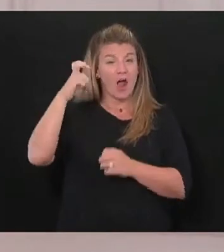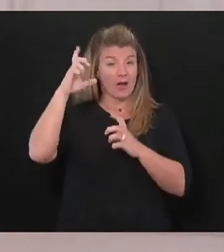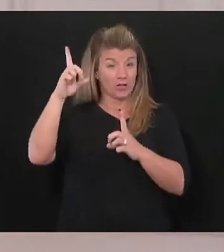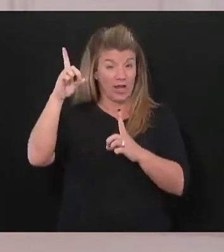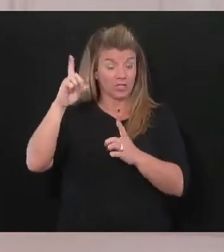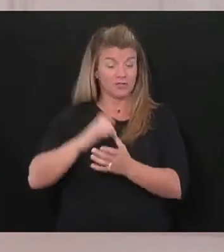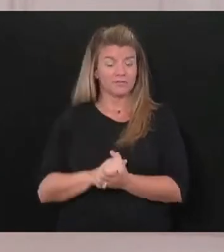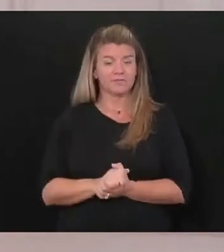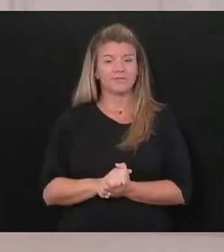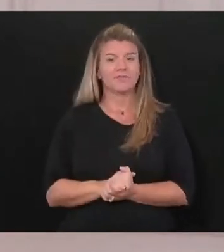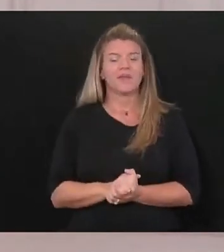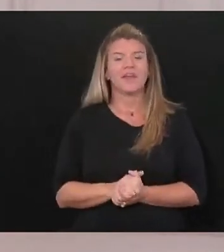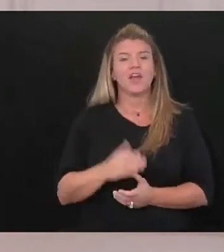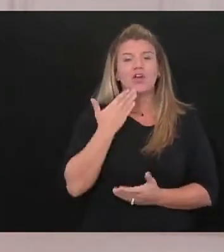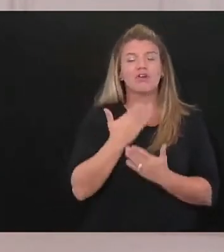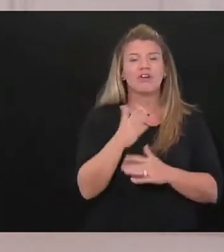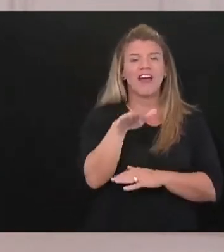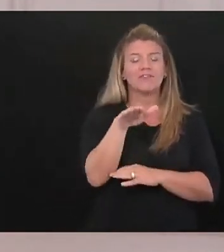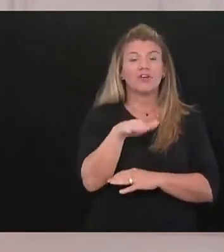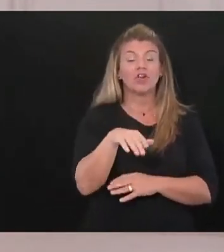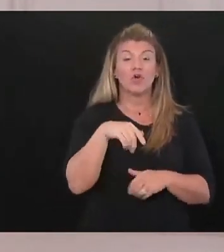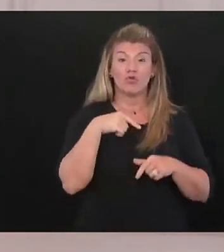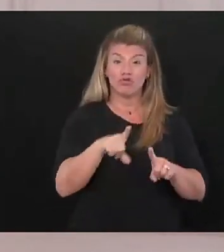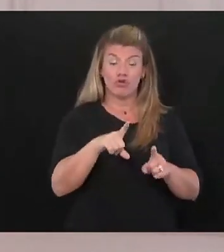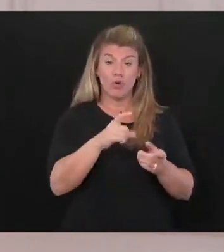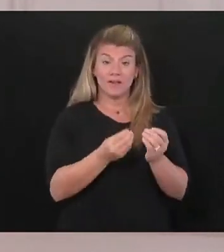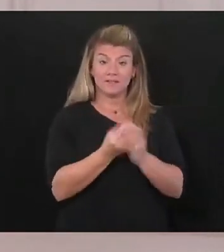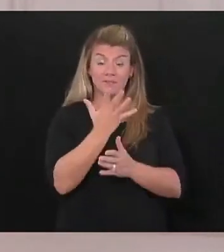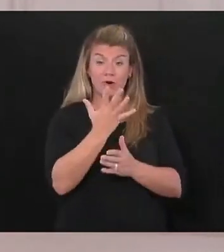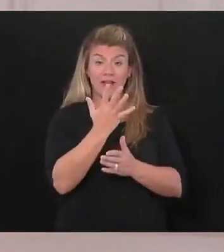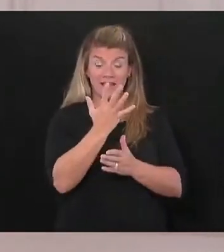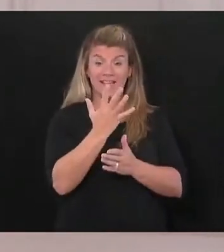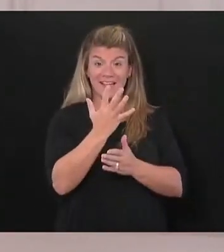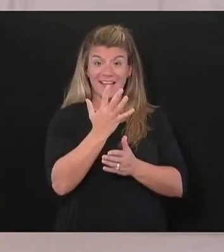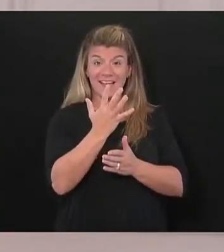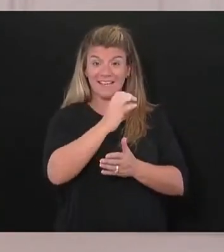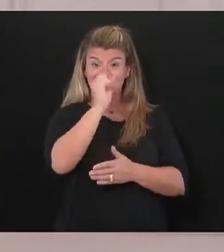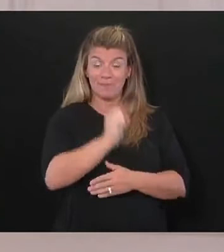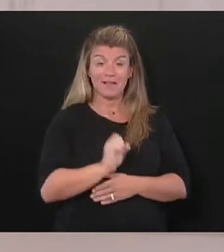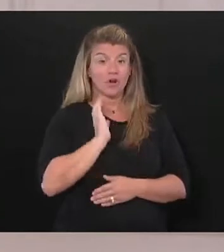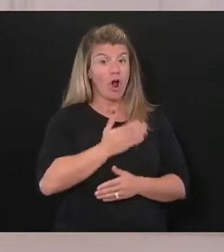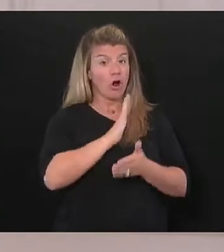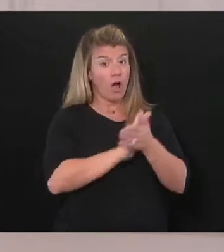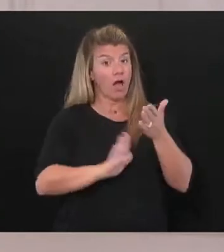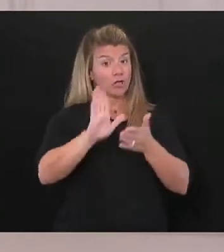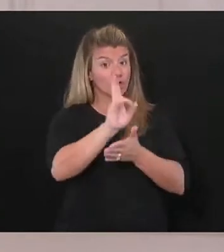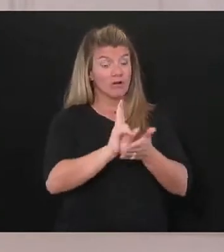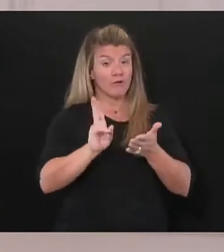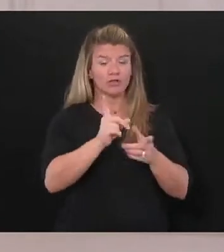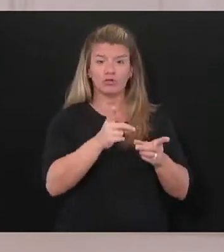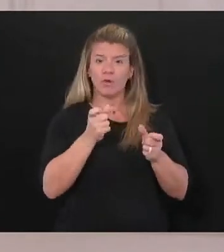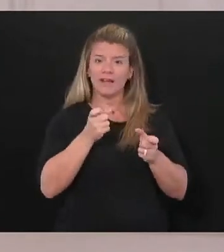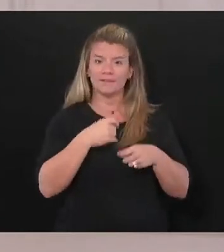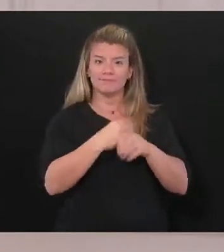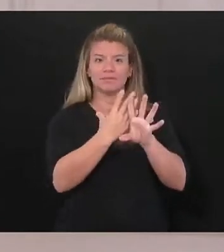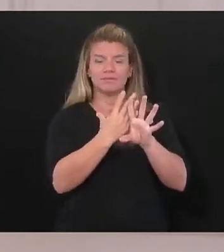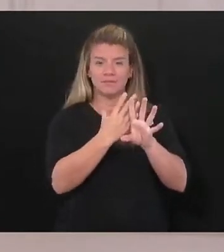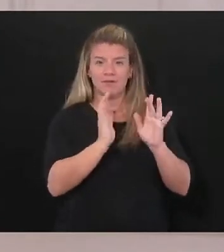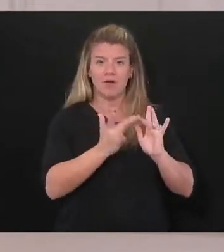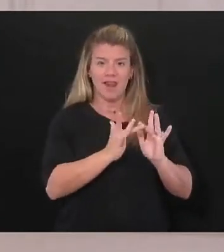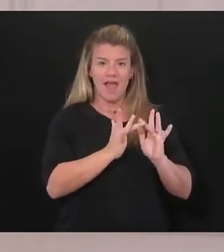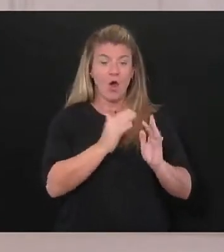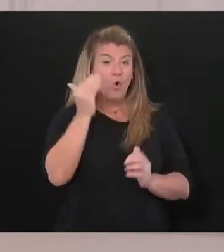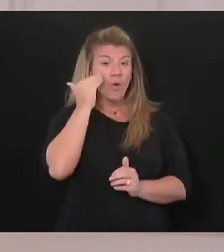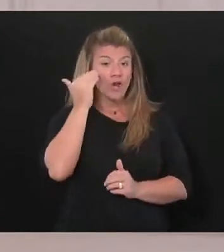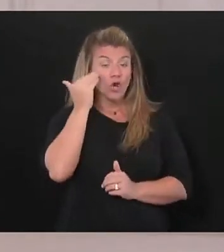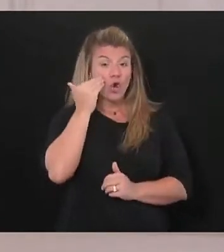During the spring semester, as our colleges and universities moved quickly to online classes, we knew that West Virginia's college students were